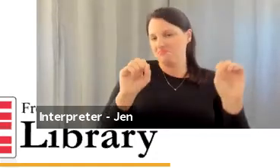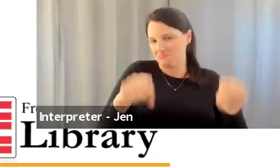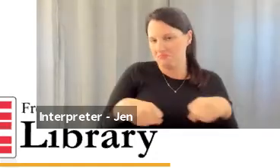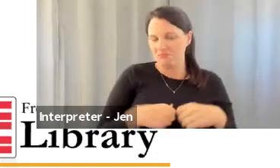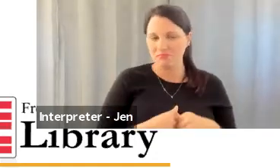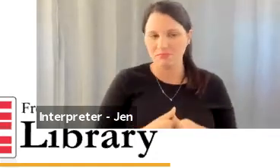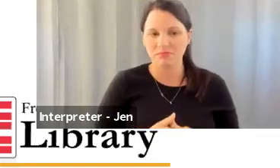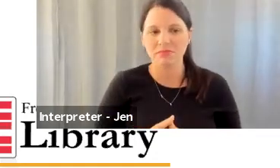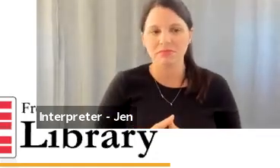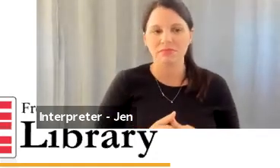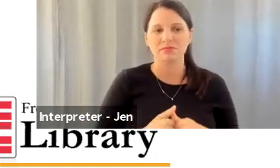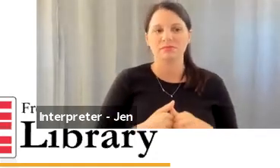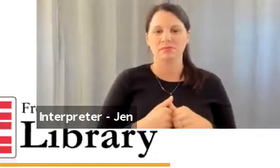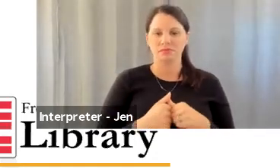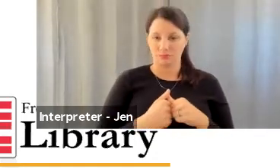you need it.